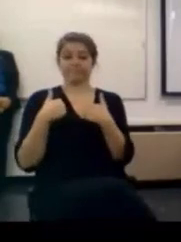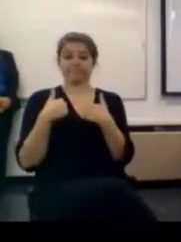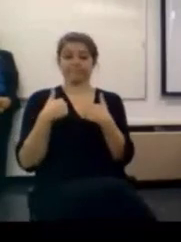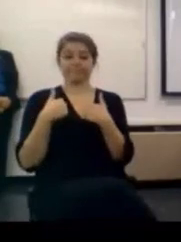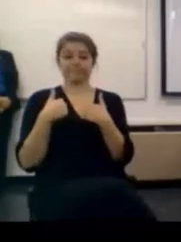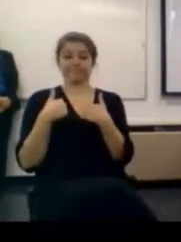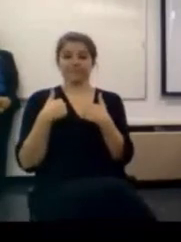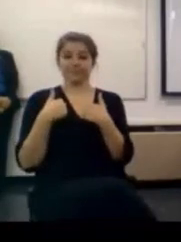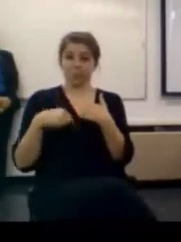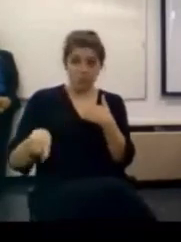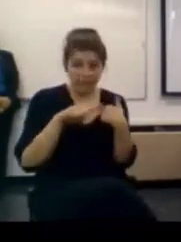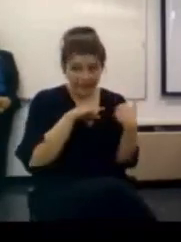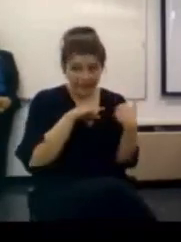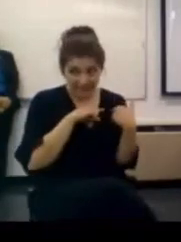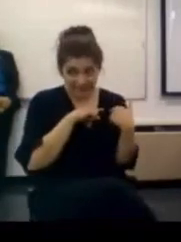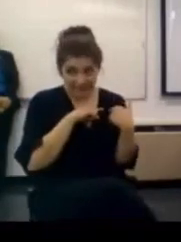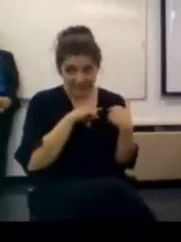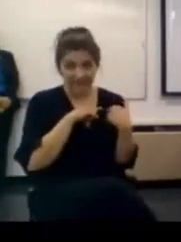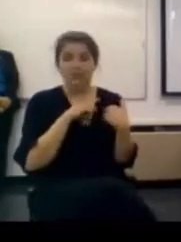today,